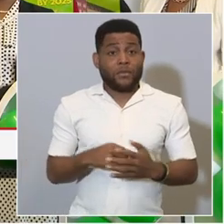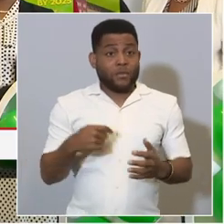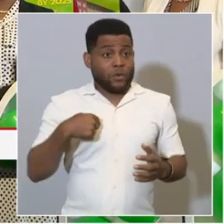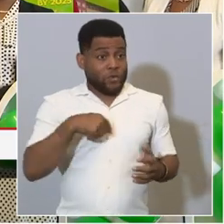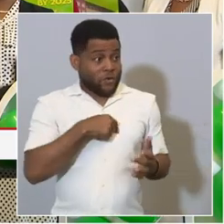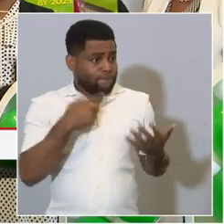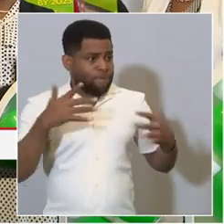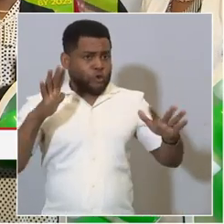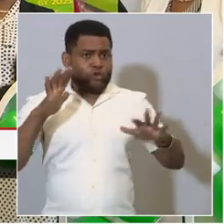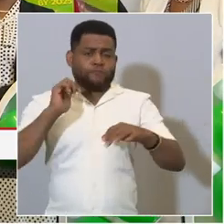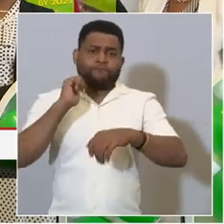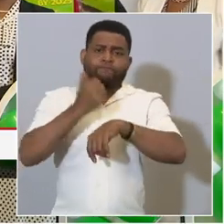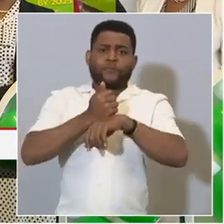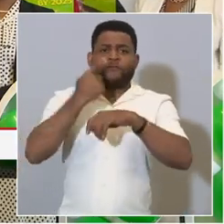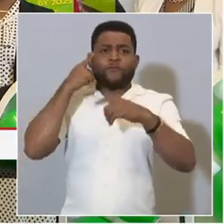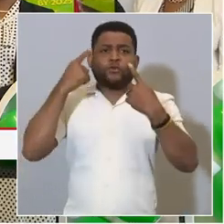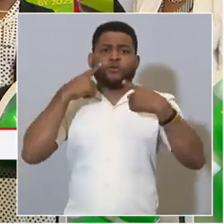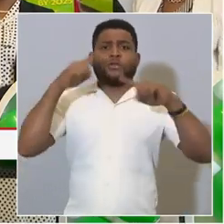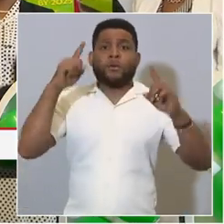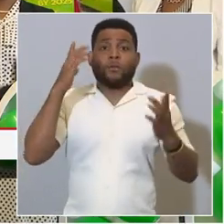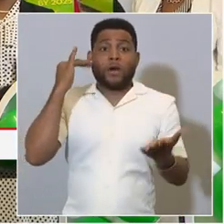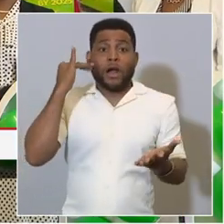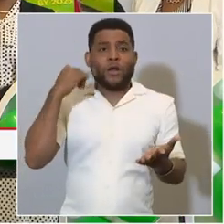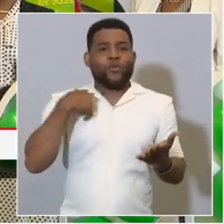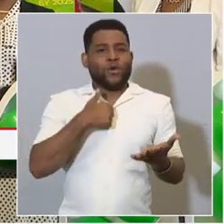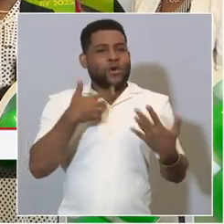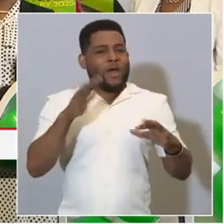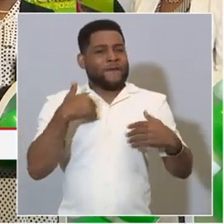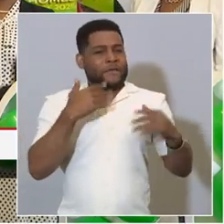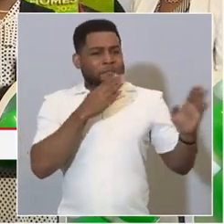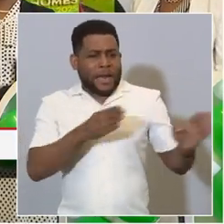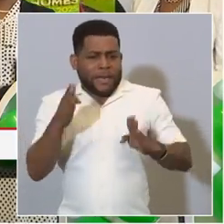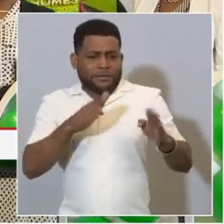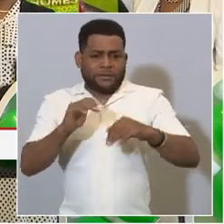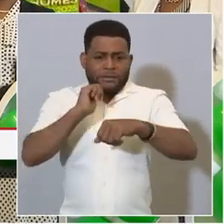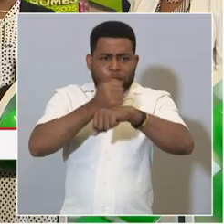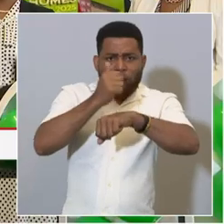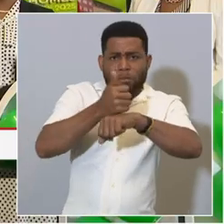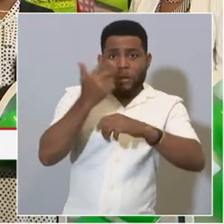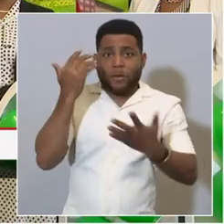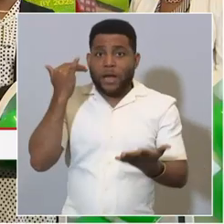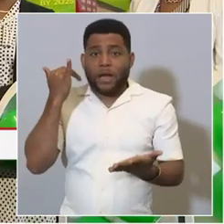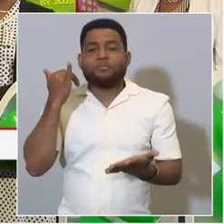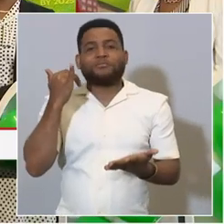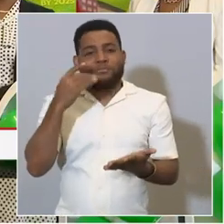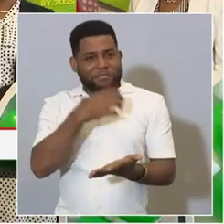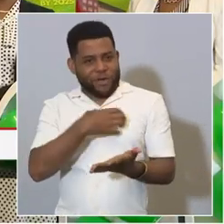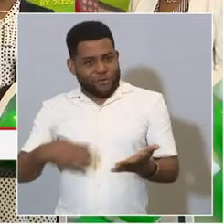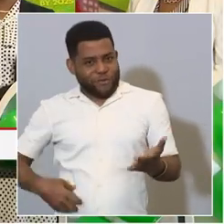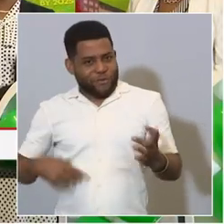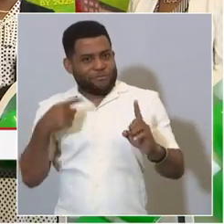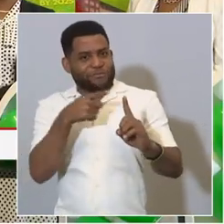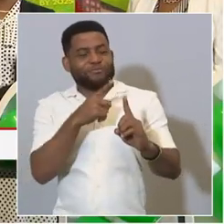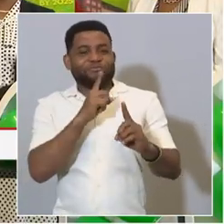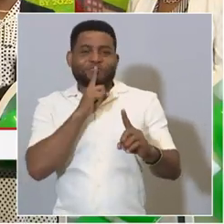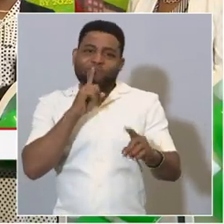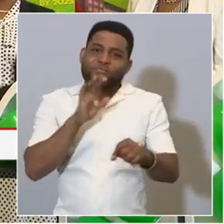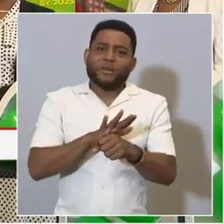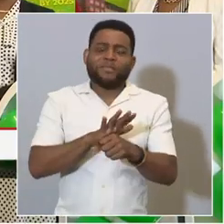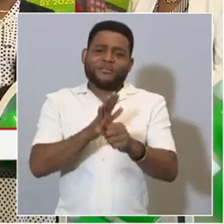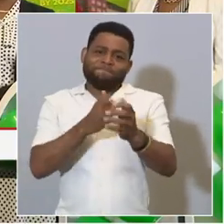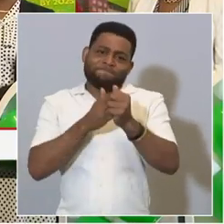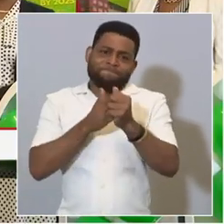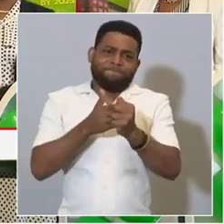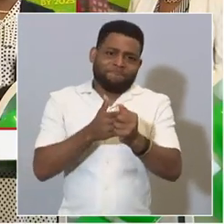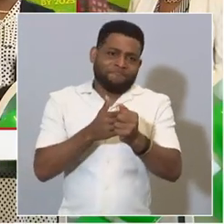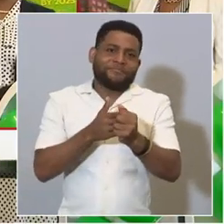because we have these things in place, because we have a mayor and leadership that is committed to achieving these goals and maintaining these goals. And I